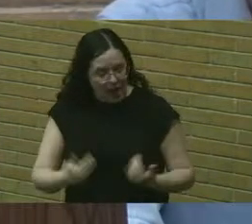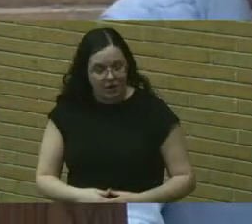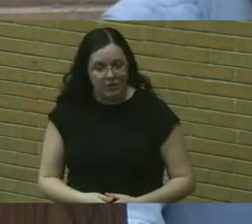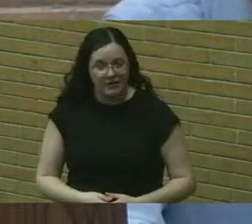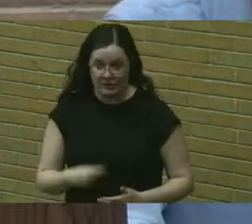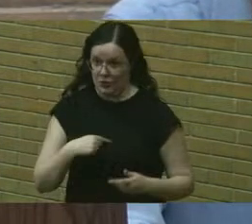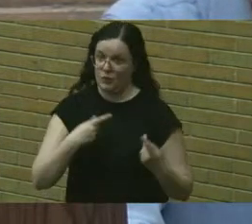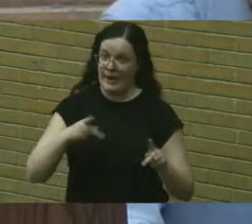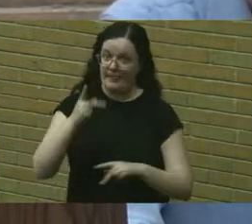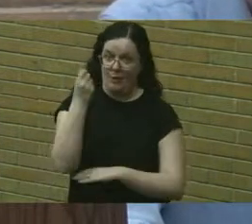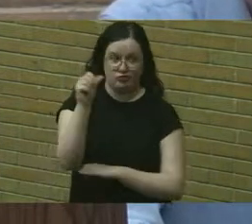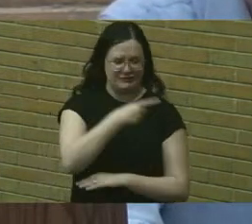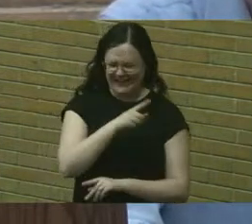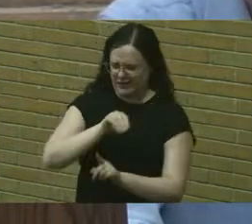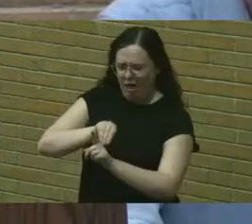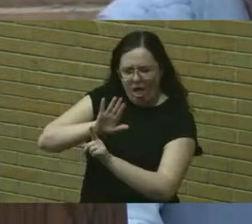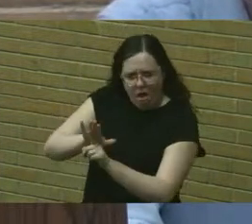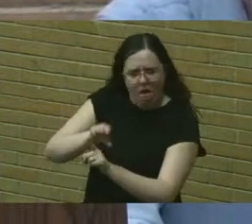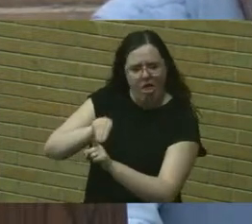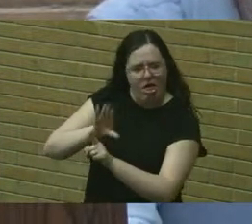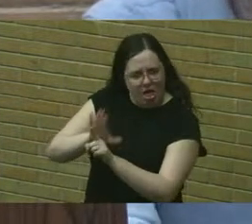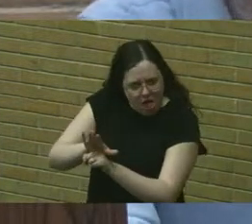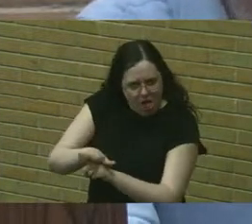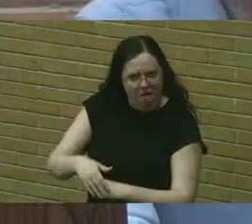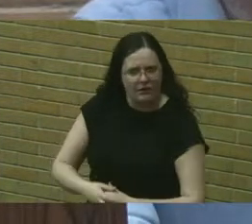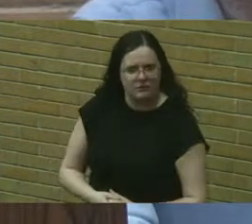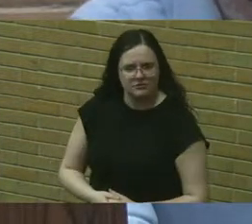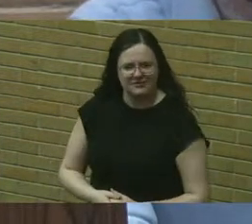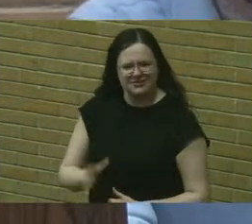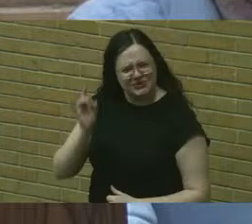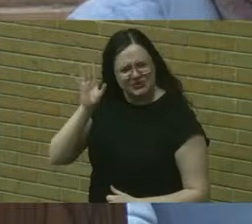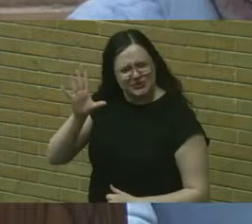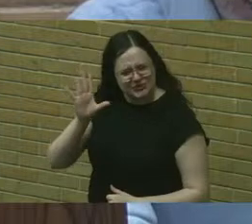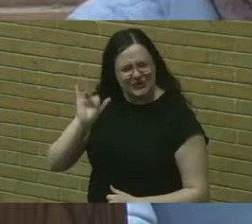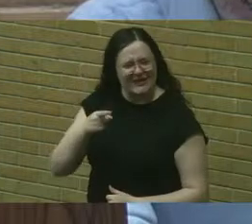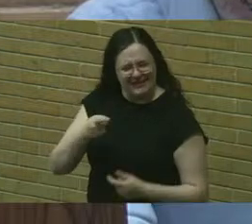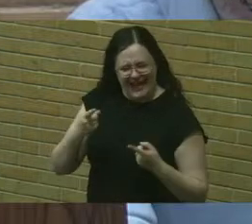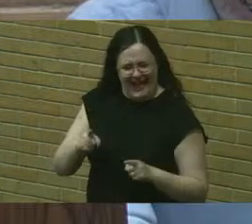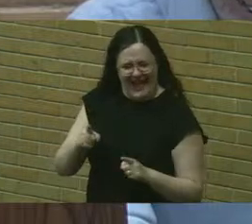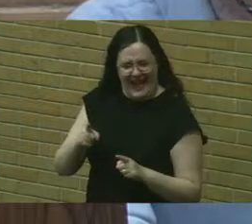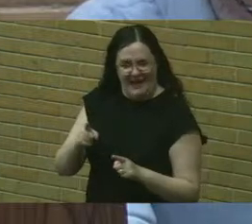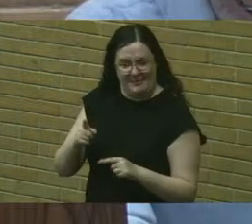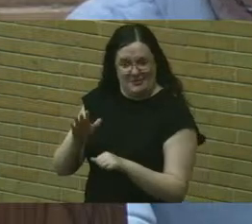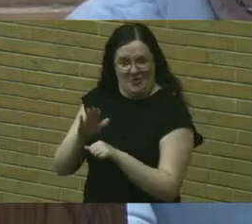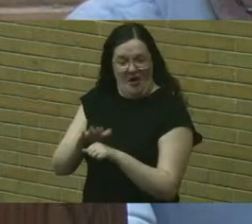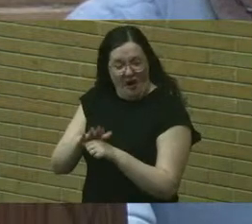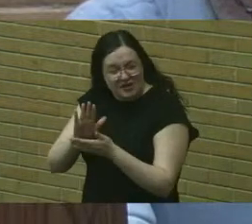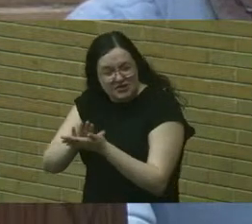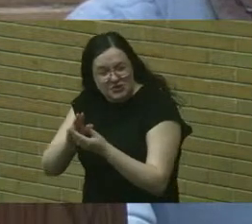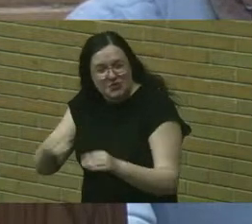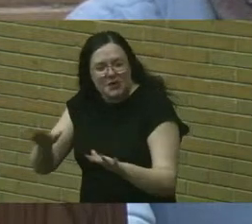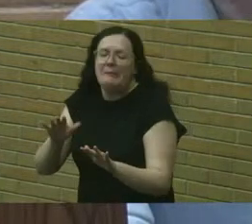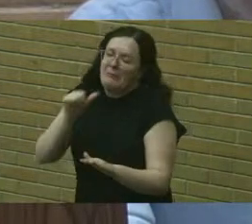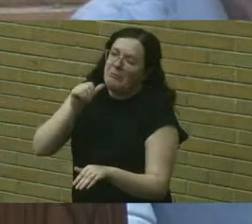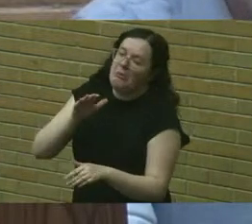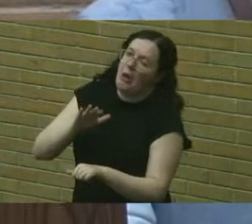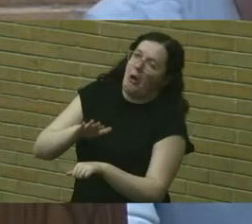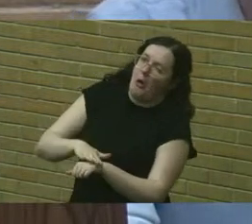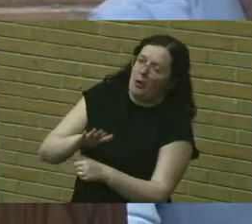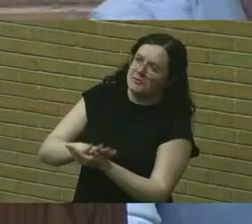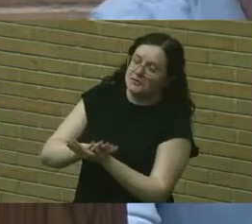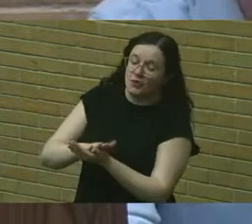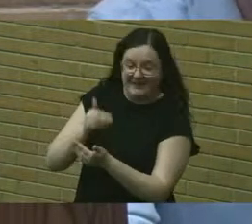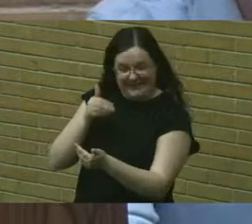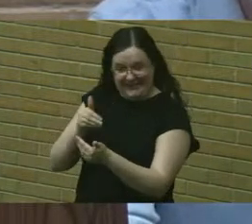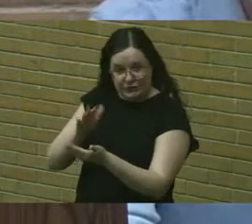these protests to occur on school grounds or near school. I don't want to say on school grounds, but near our schools in Brighton, especially